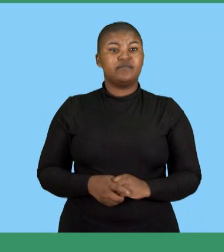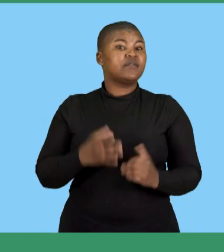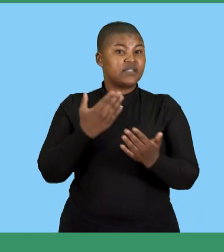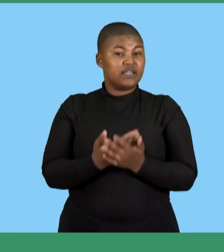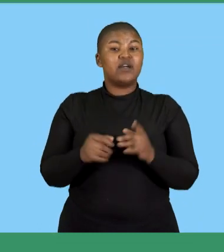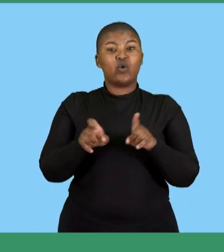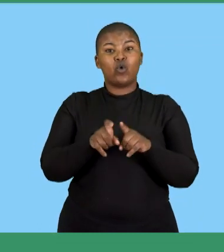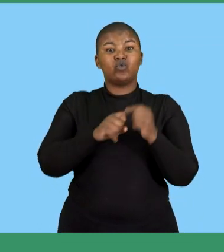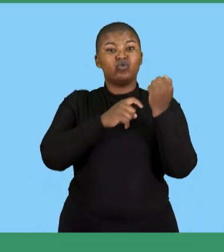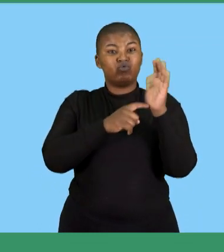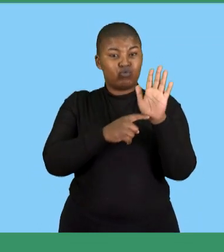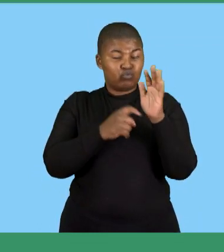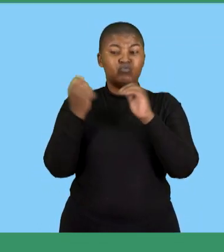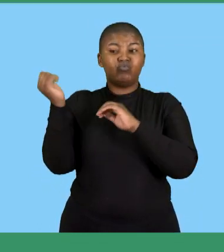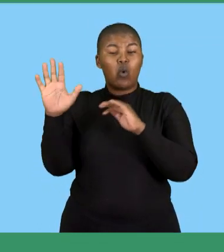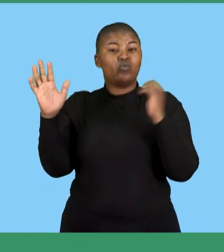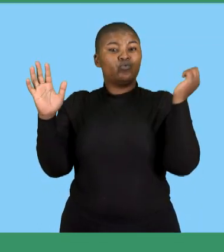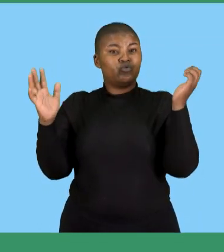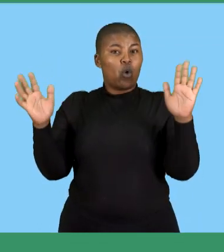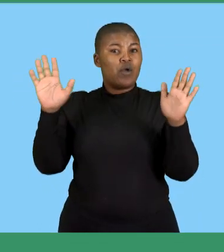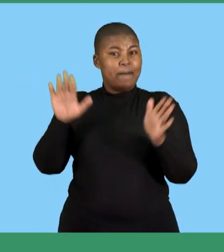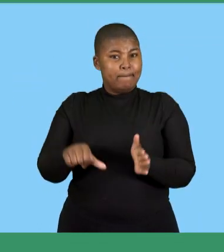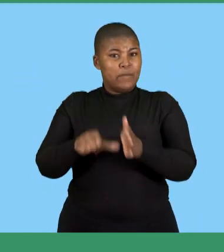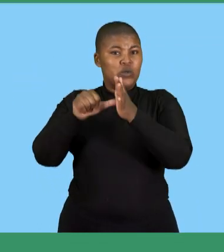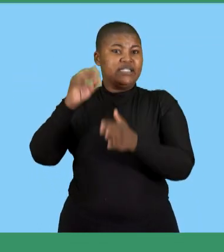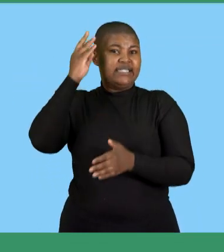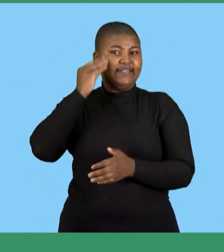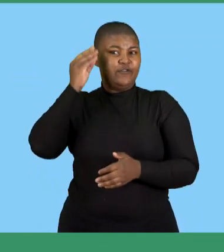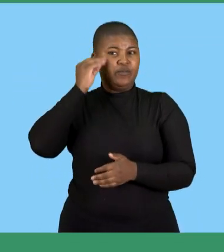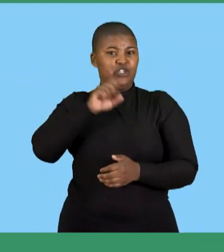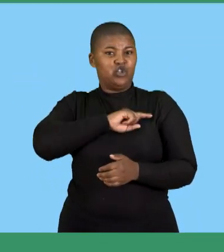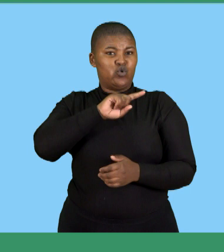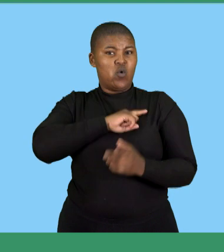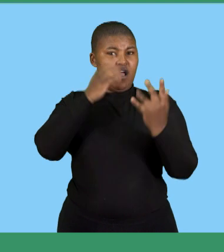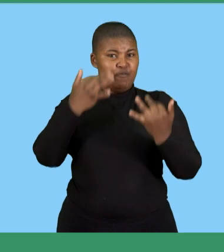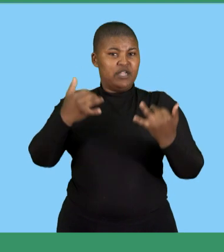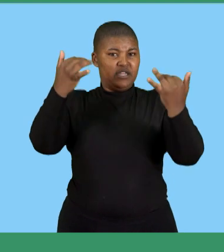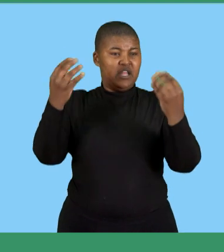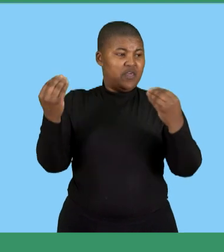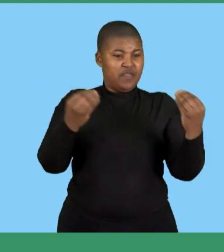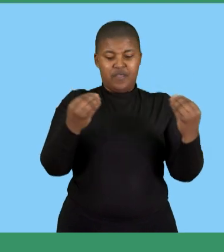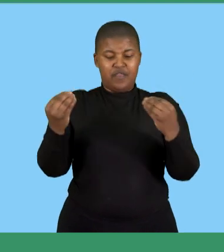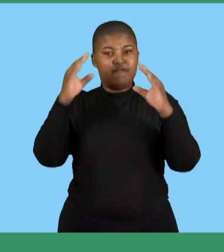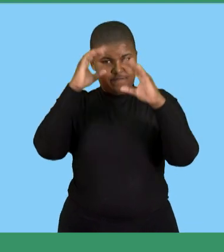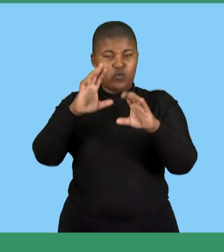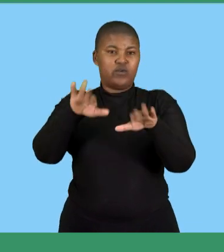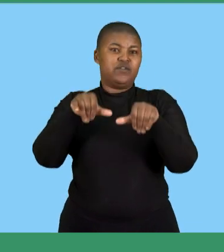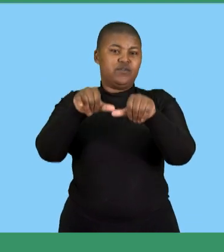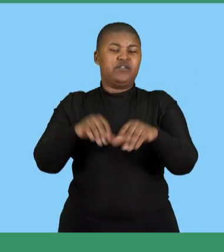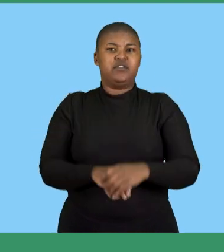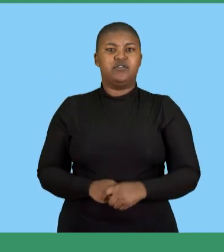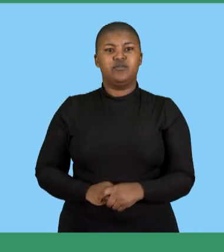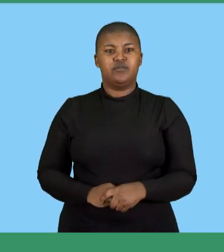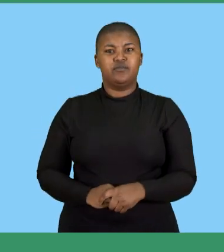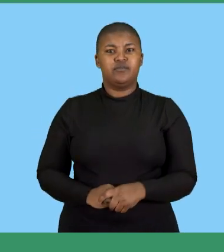important information first, so that they don't lose attention of the audience. And then another aspect they should